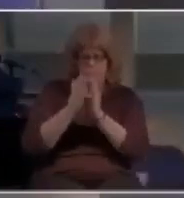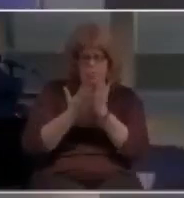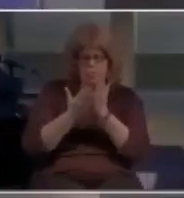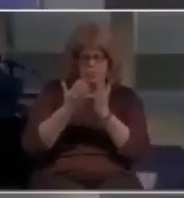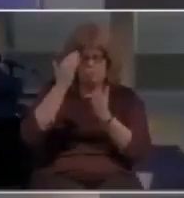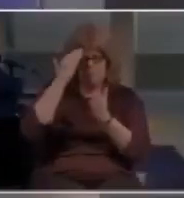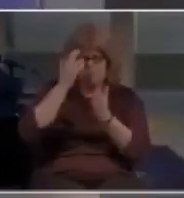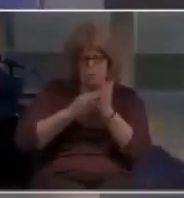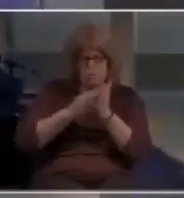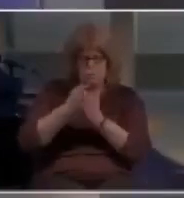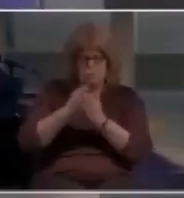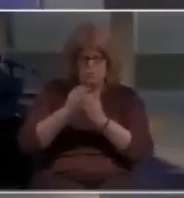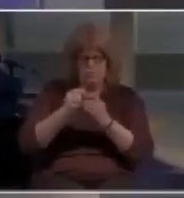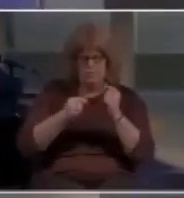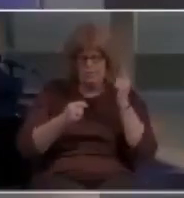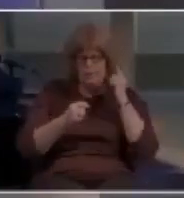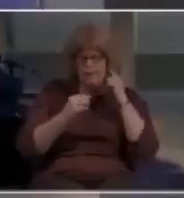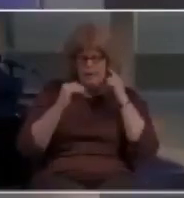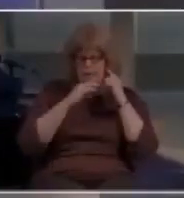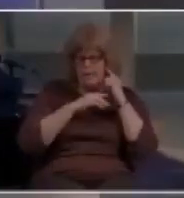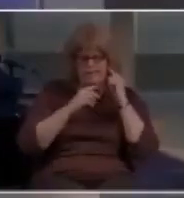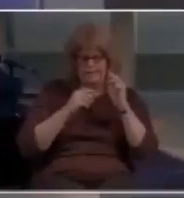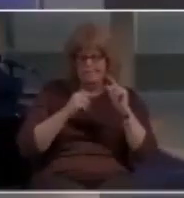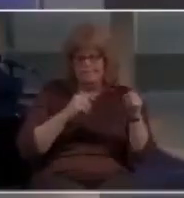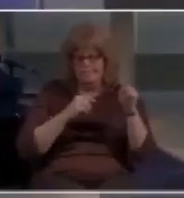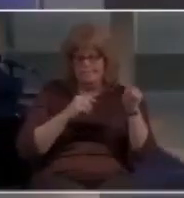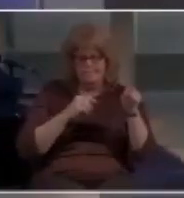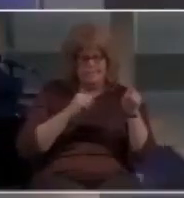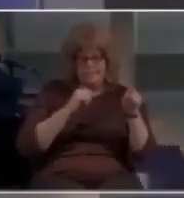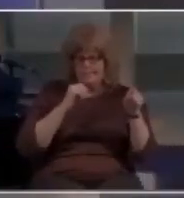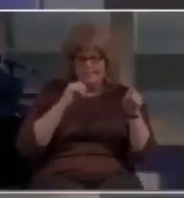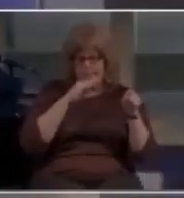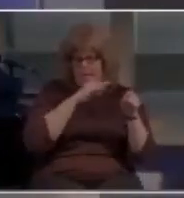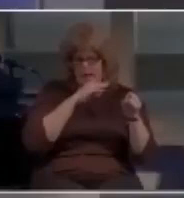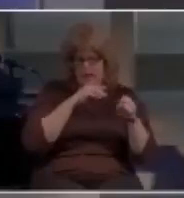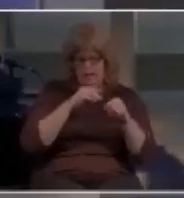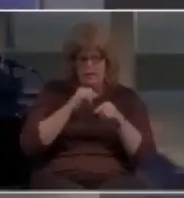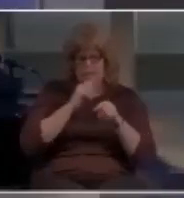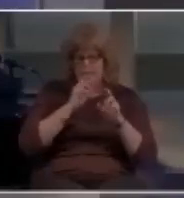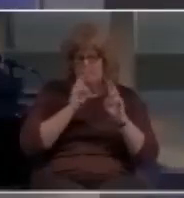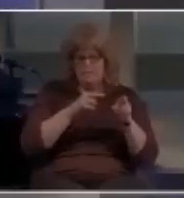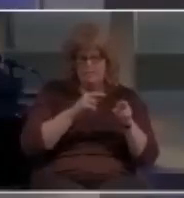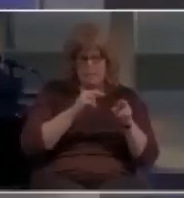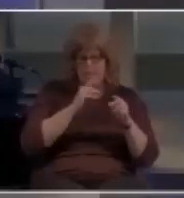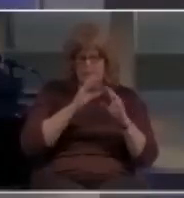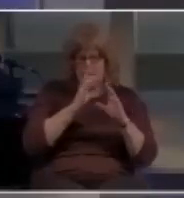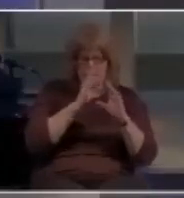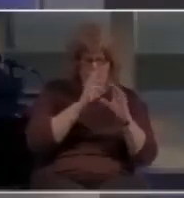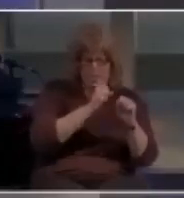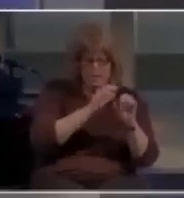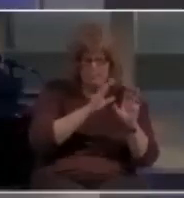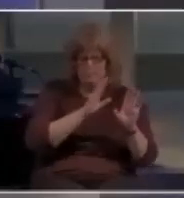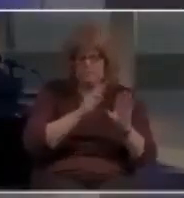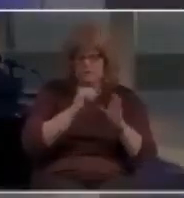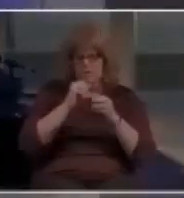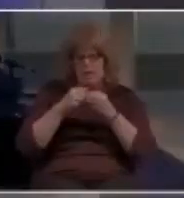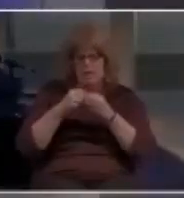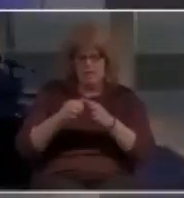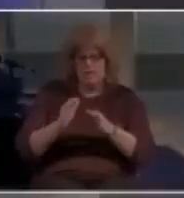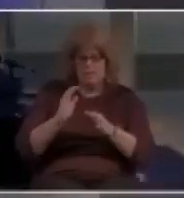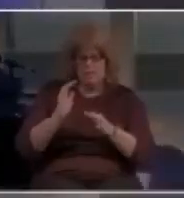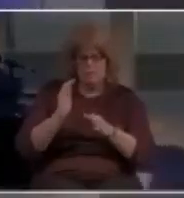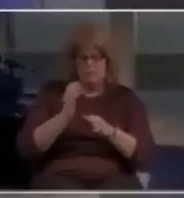when we hear lies, we can recognize them. And we will not respond to them. We will not be lured in. We will not lose